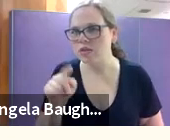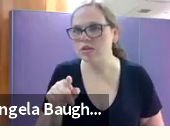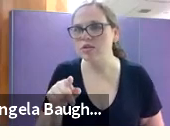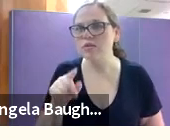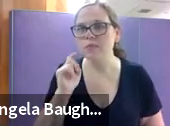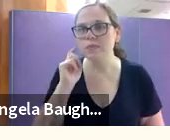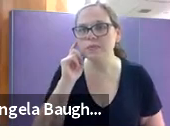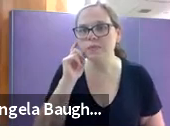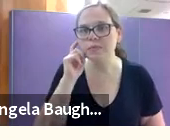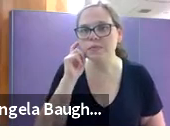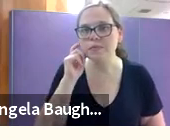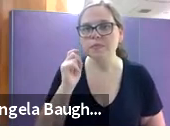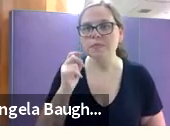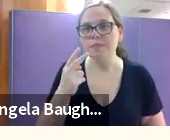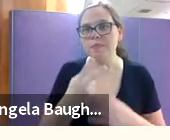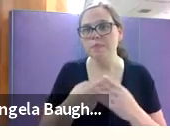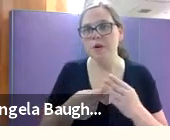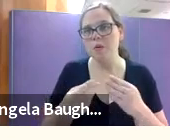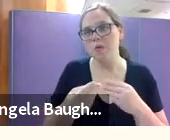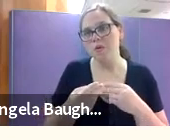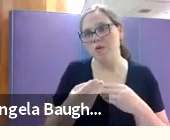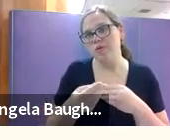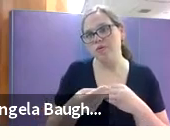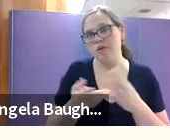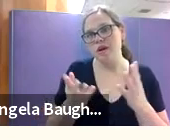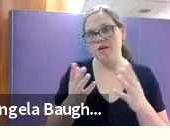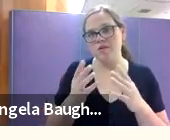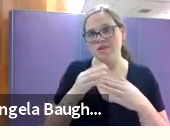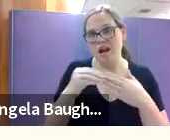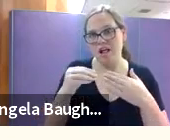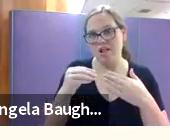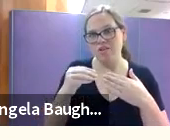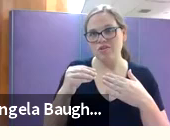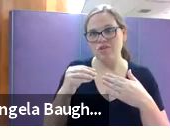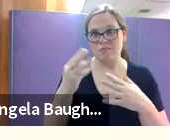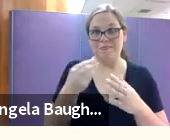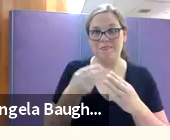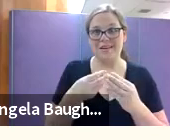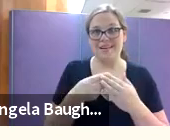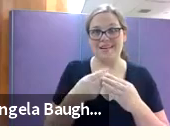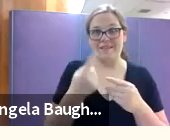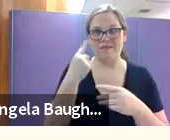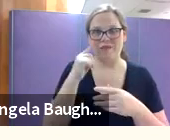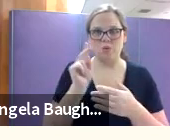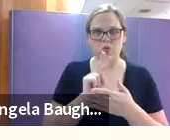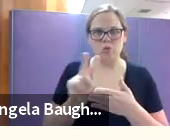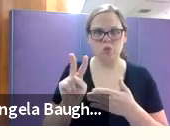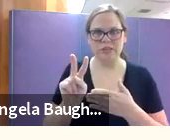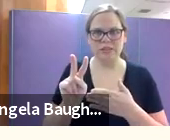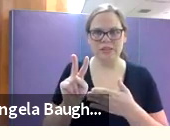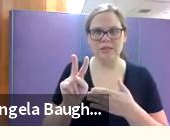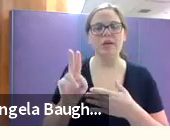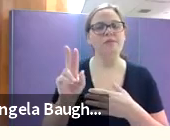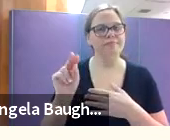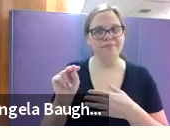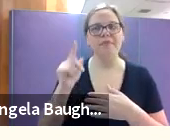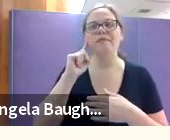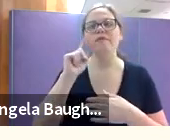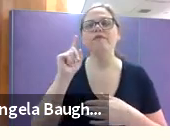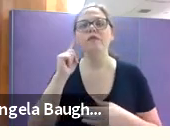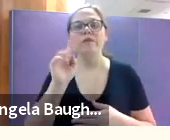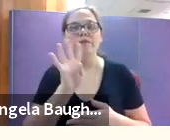both rounds, were the dollar amounts for a 2-week period? That was 4-week period.